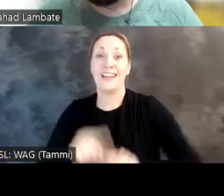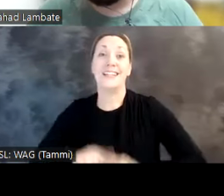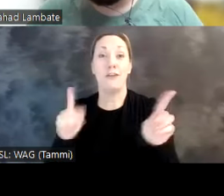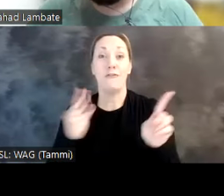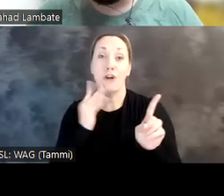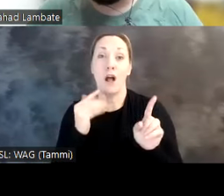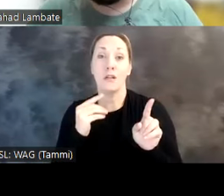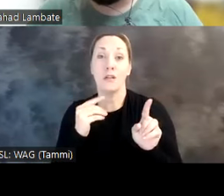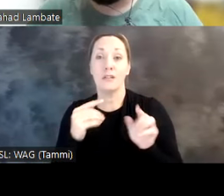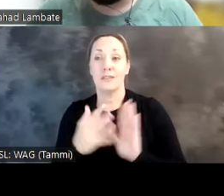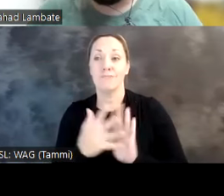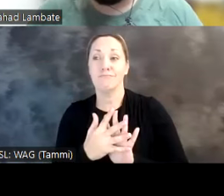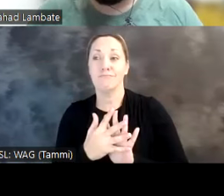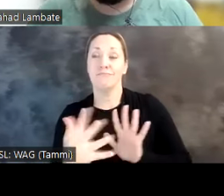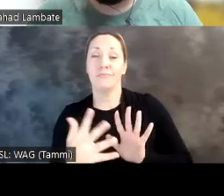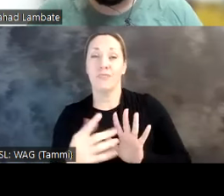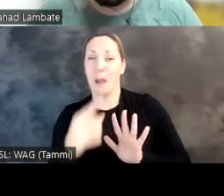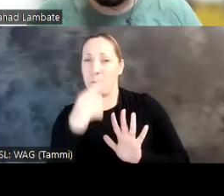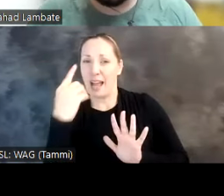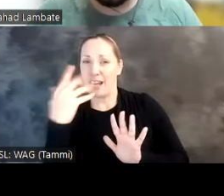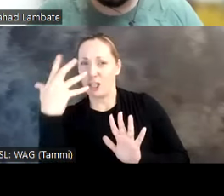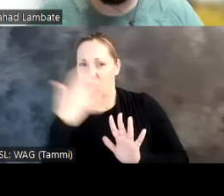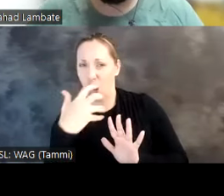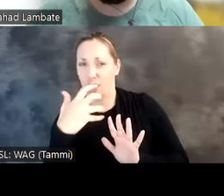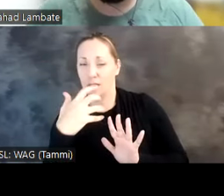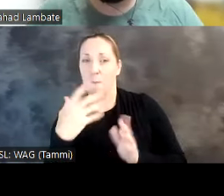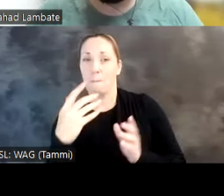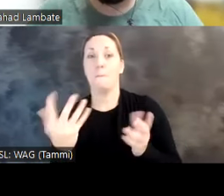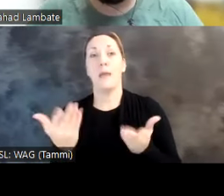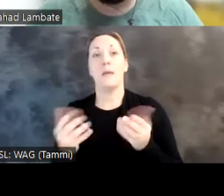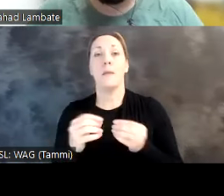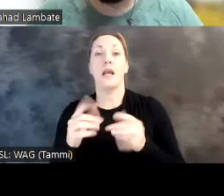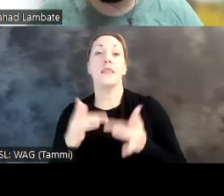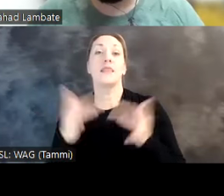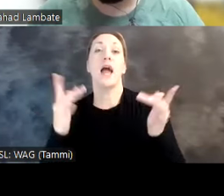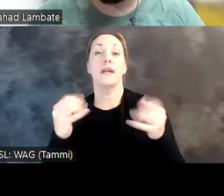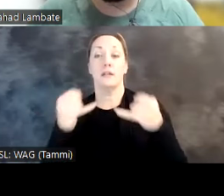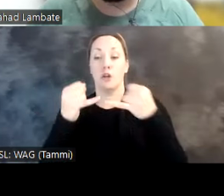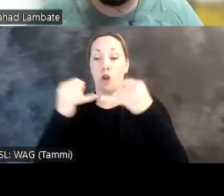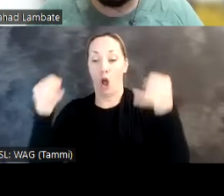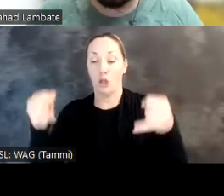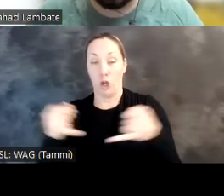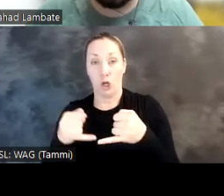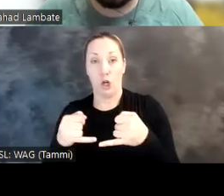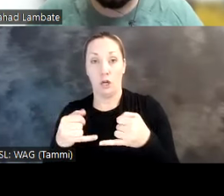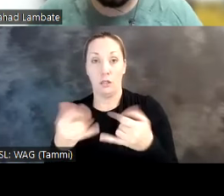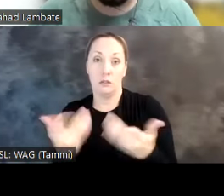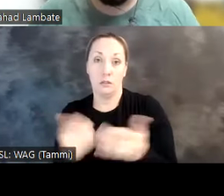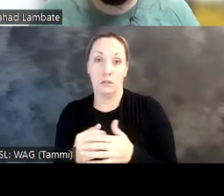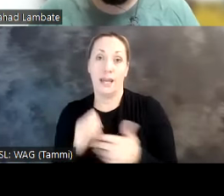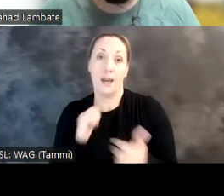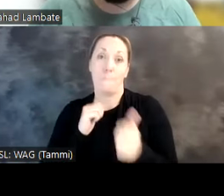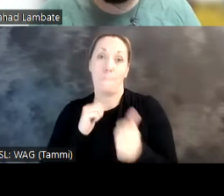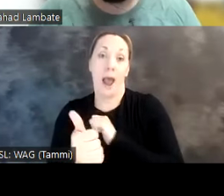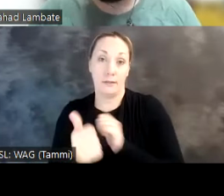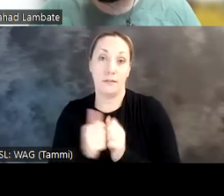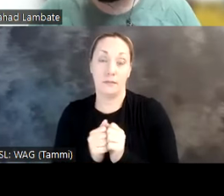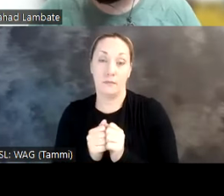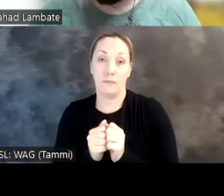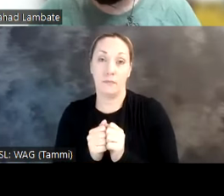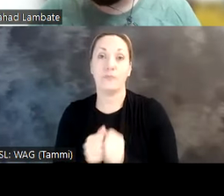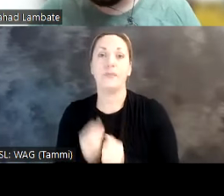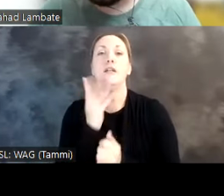color, or like no, and a light color focus indicator, it would pass the requirement. The color